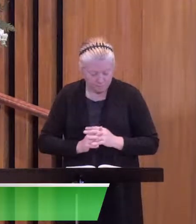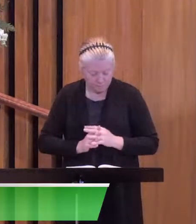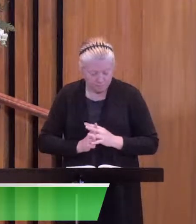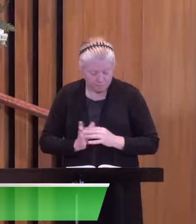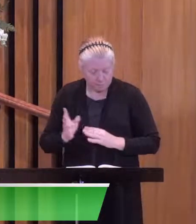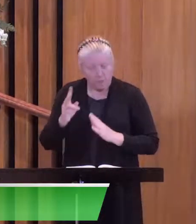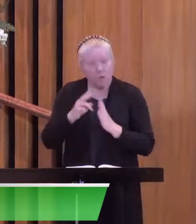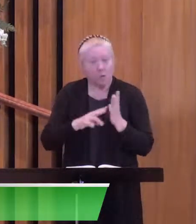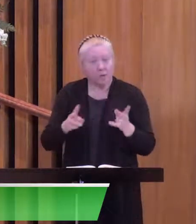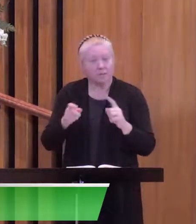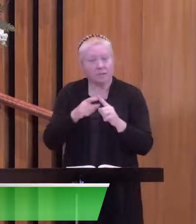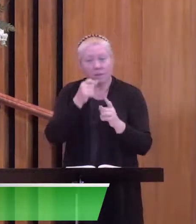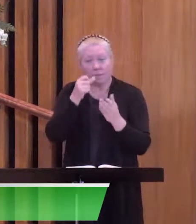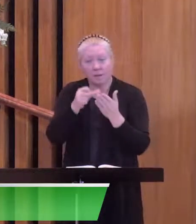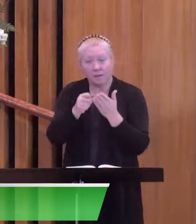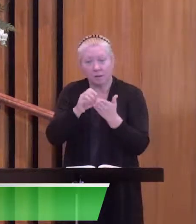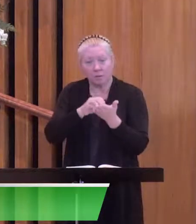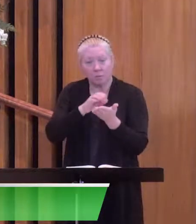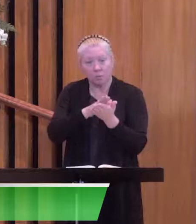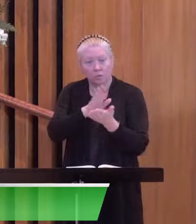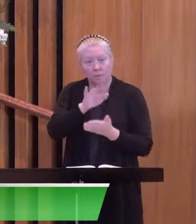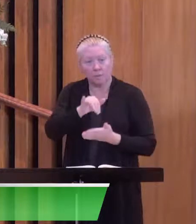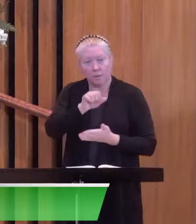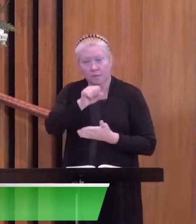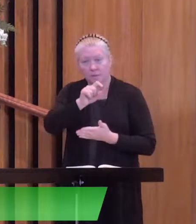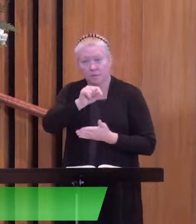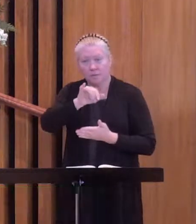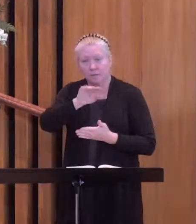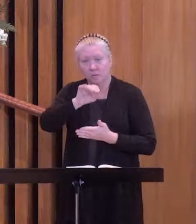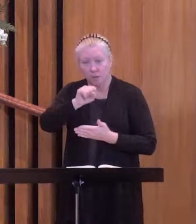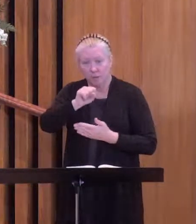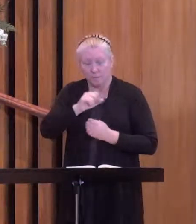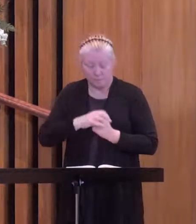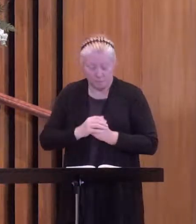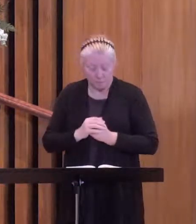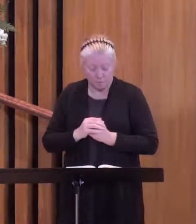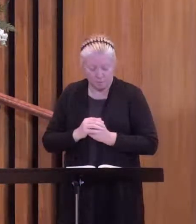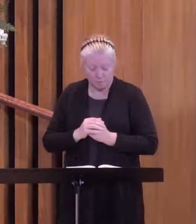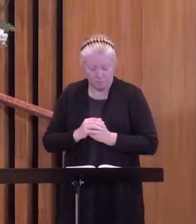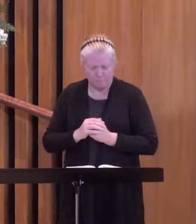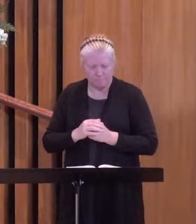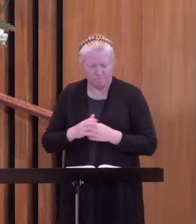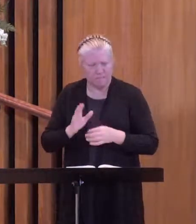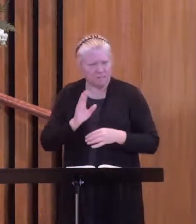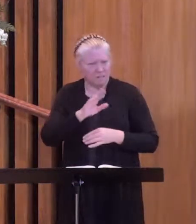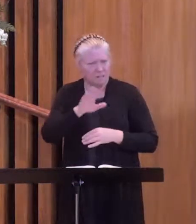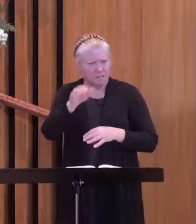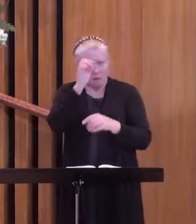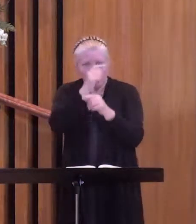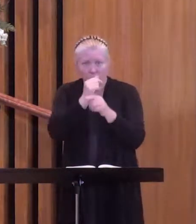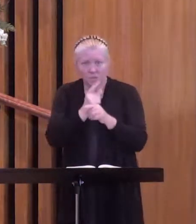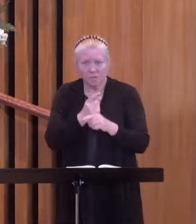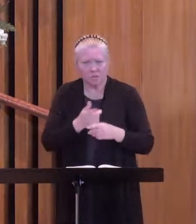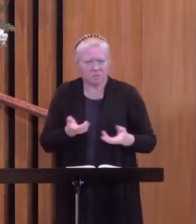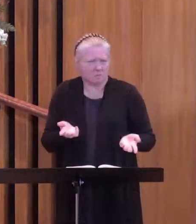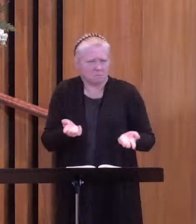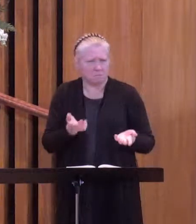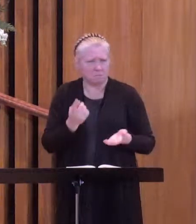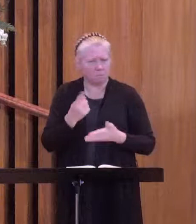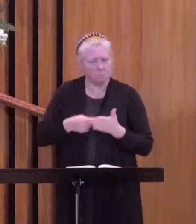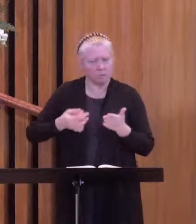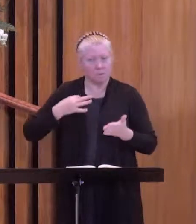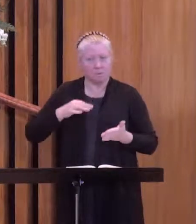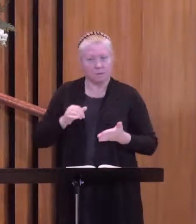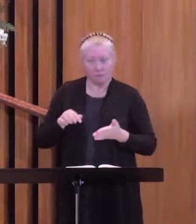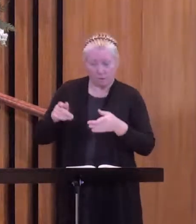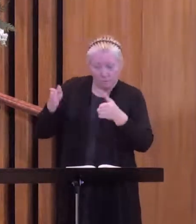A reading from the letter of St. James. What good is it, my brothers and sisters, if someone says he has